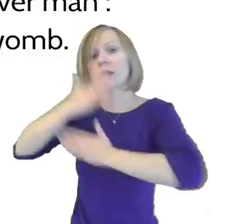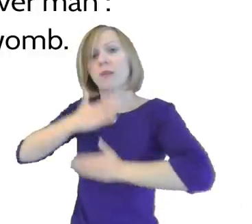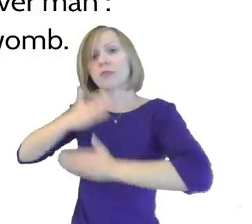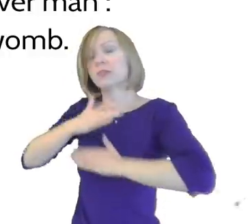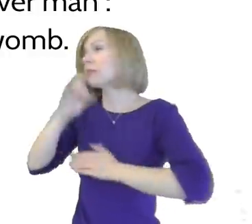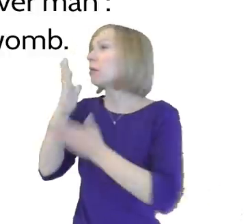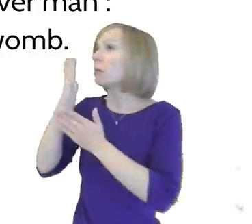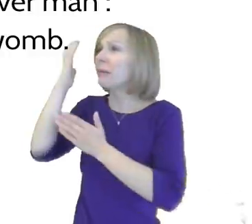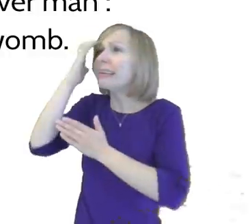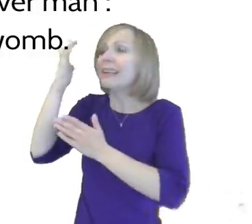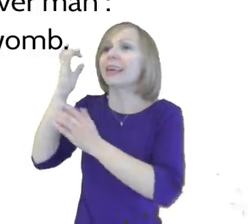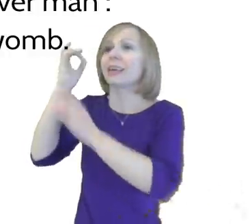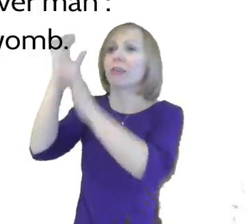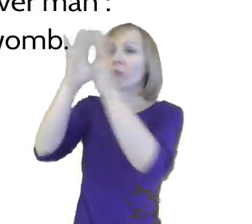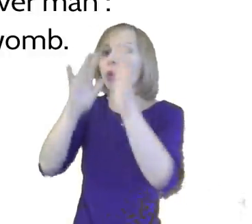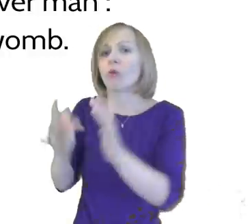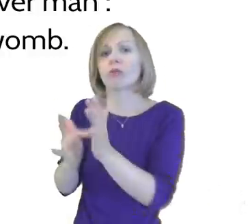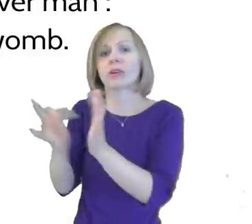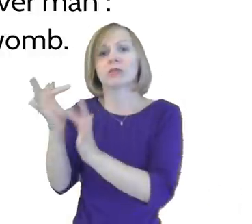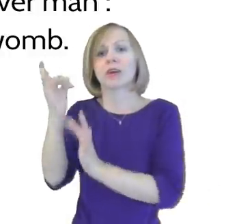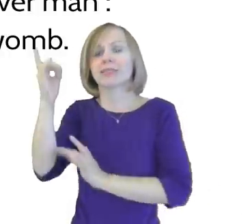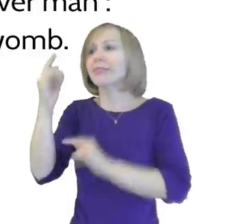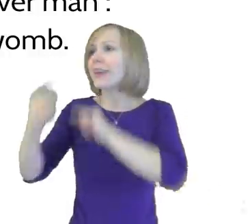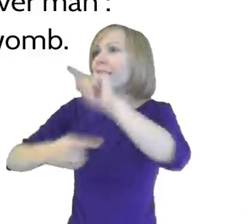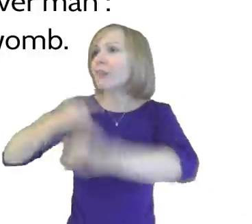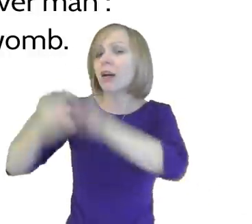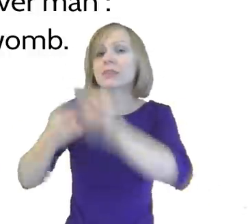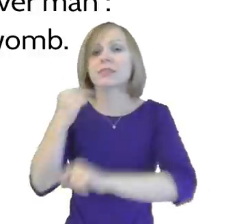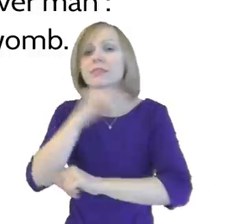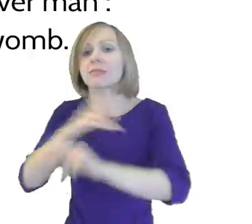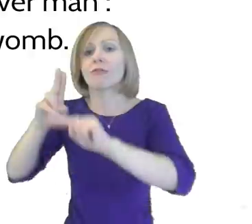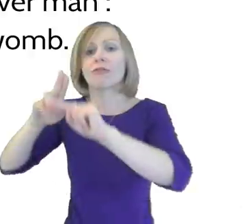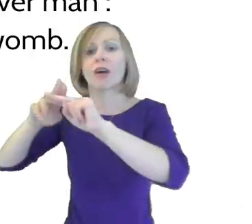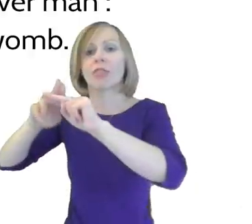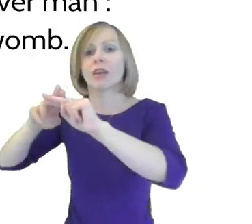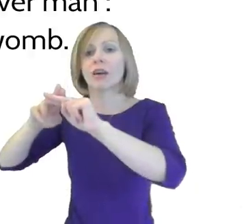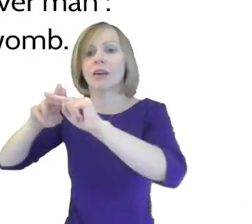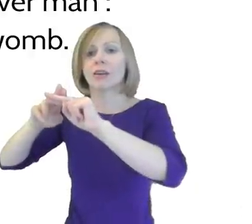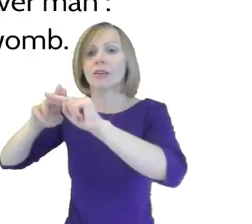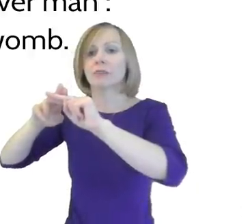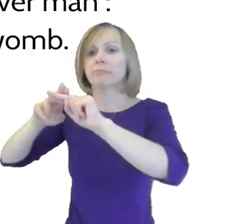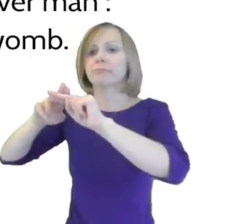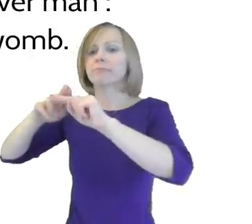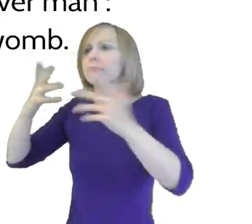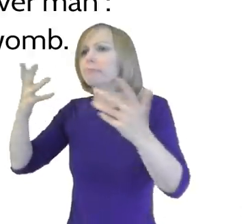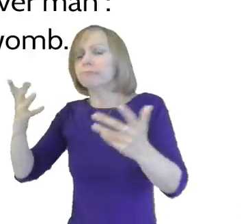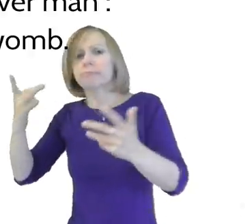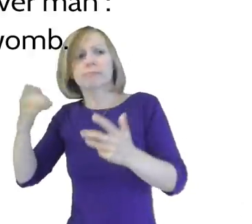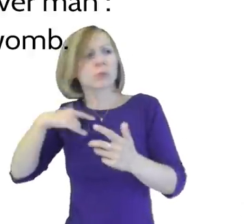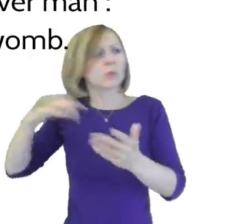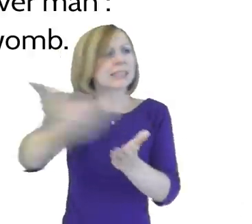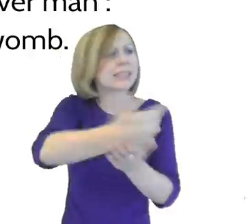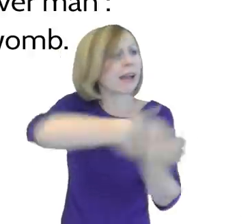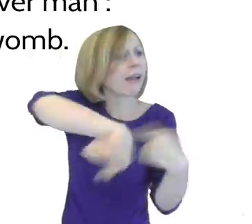art the King of glory, O Christ. Thou art the everlasting Son of the Father. When thou tookest upon thee to deliver